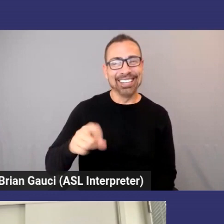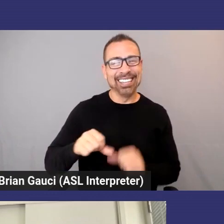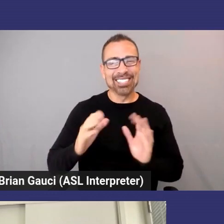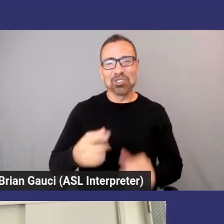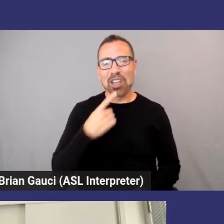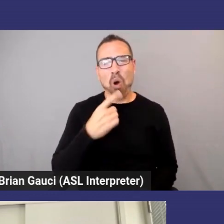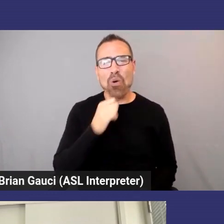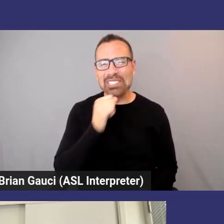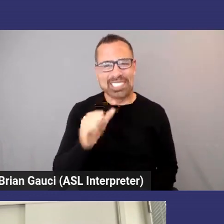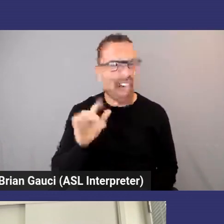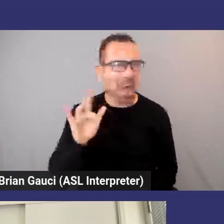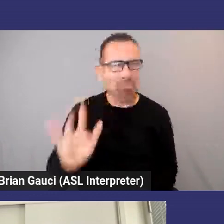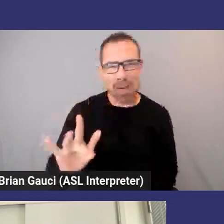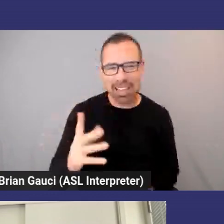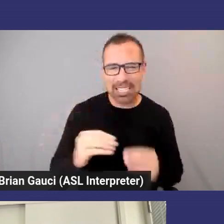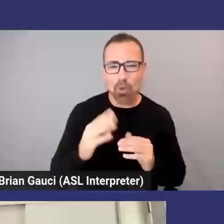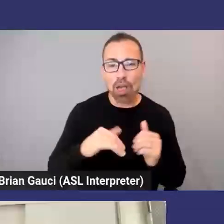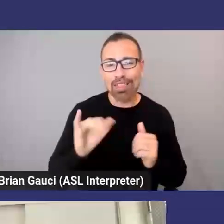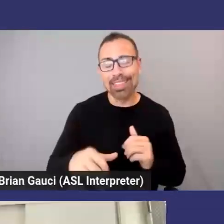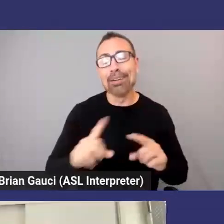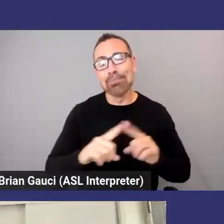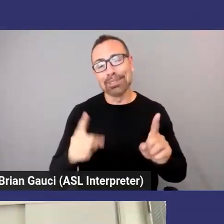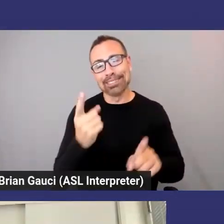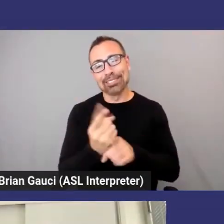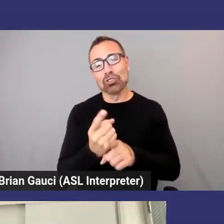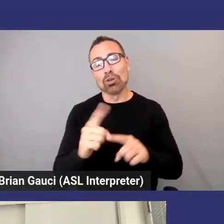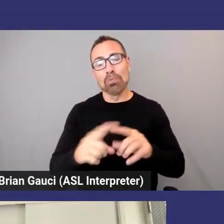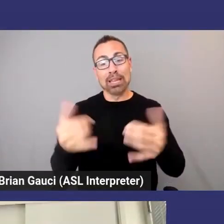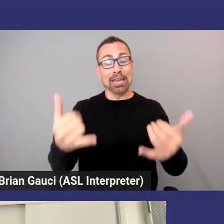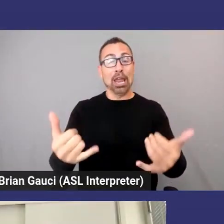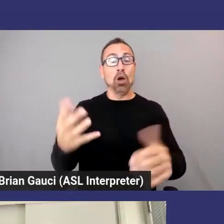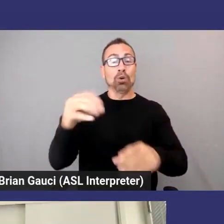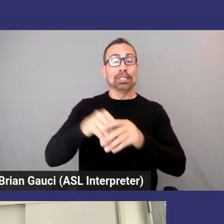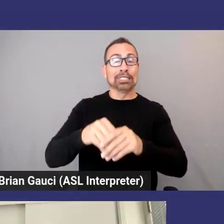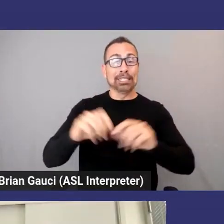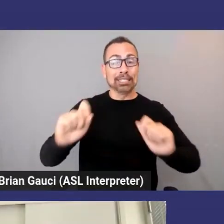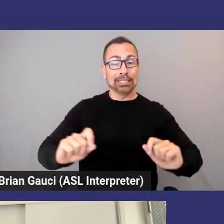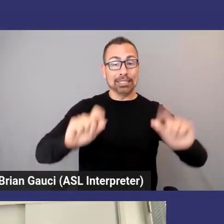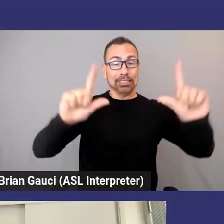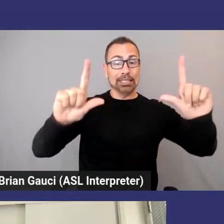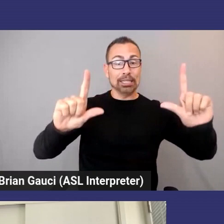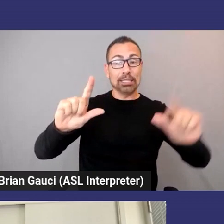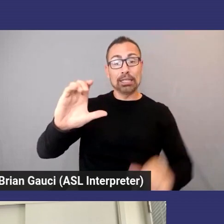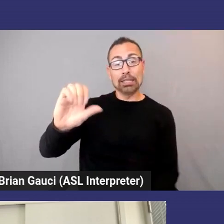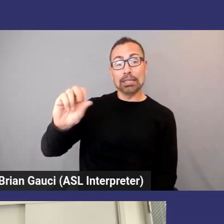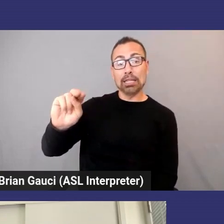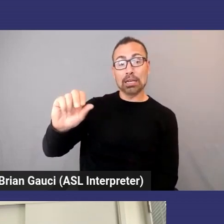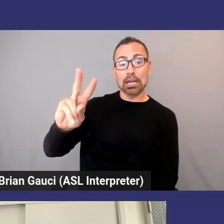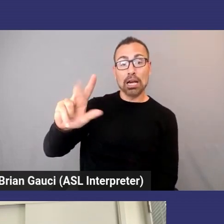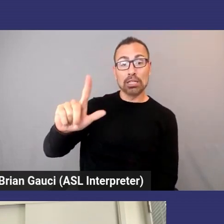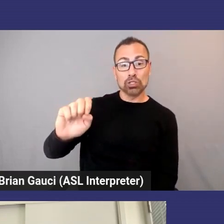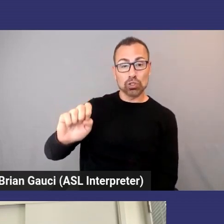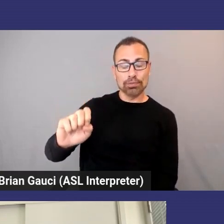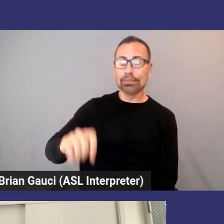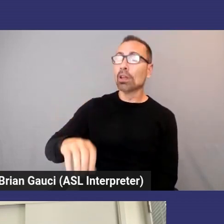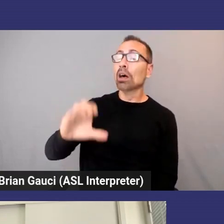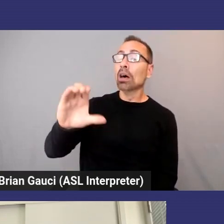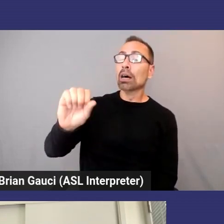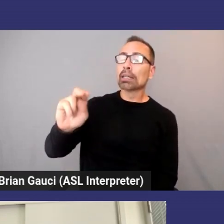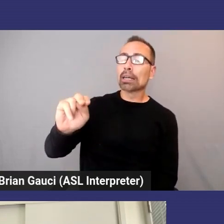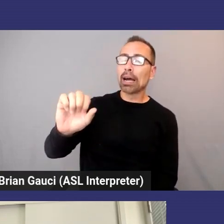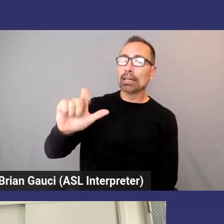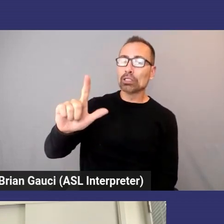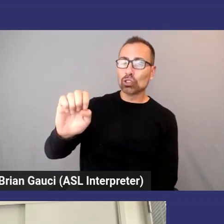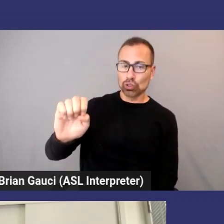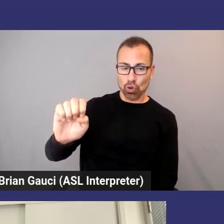But no, so it's in the console now. It's in the VPC console, right on the homepage. Scroll all the way down. You'll see VPC Lattice, a couple